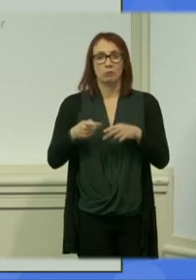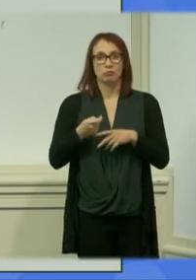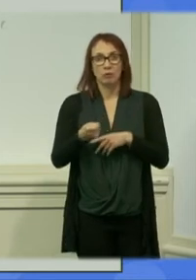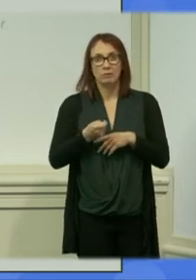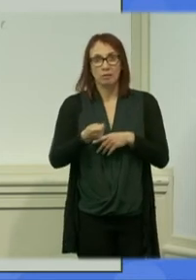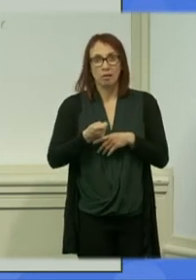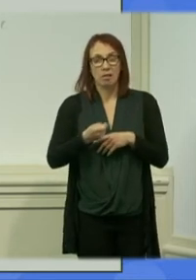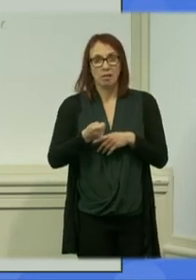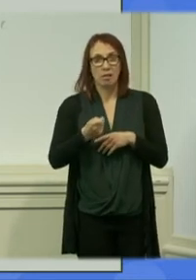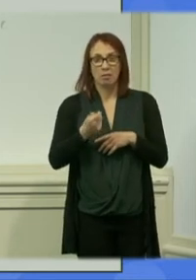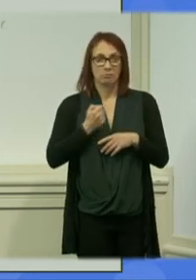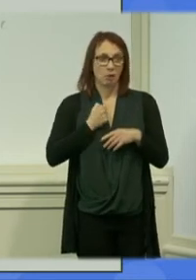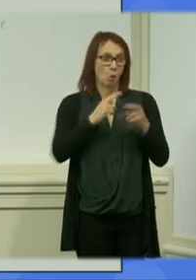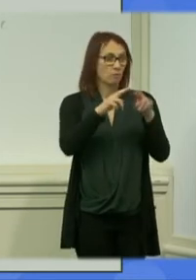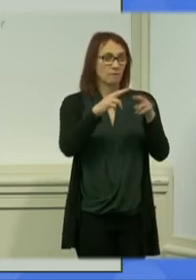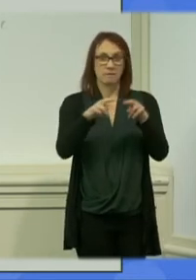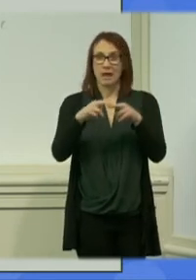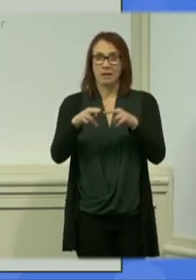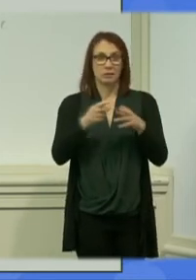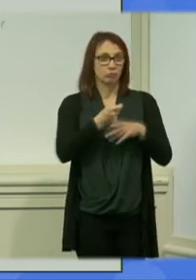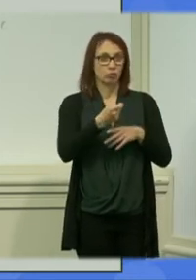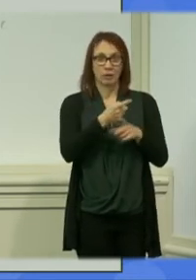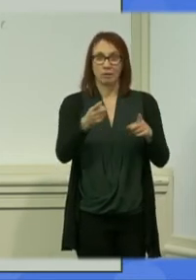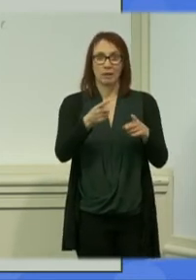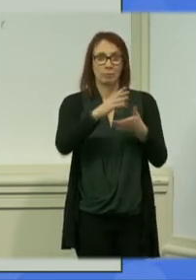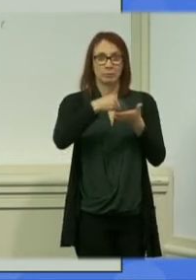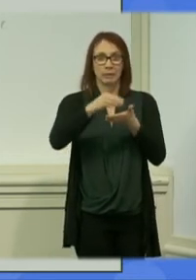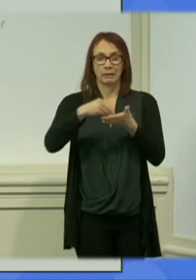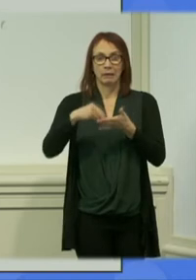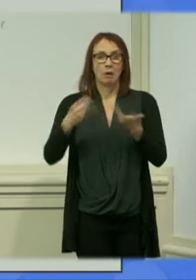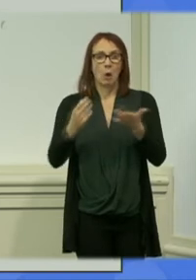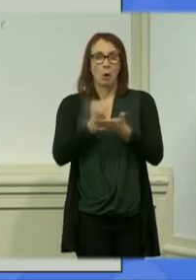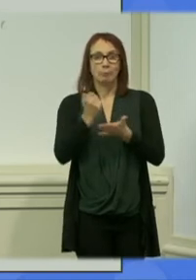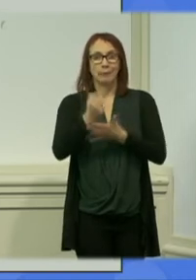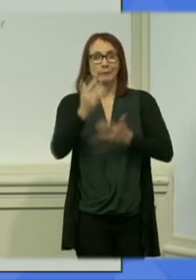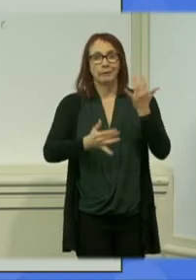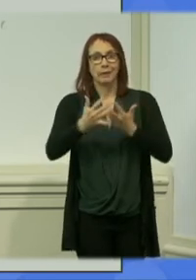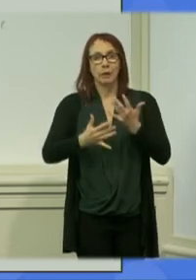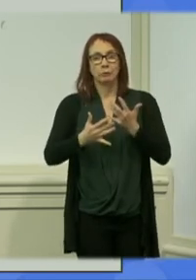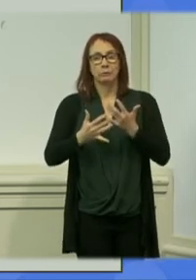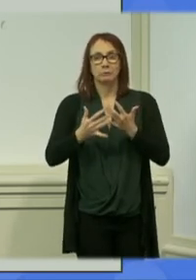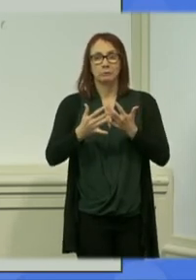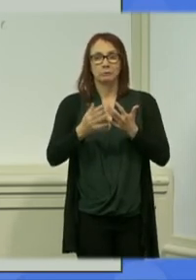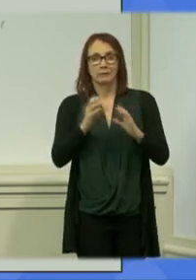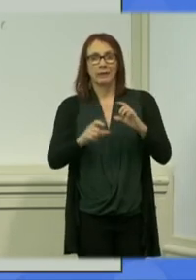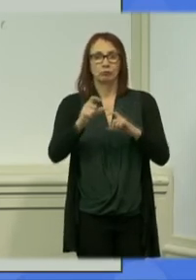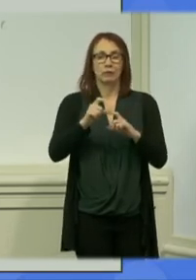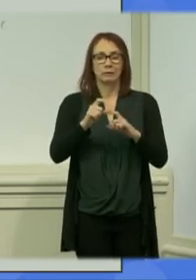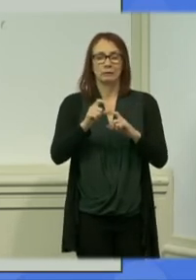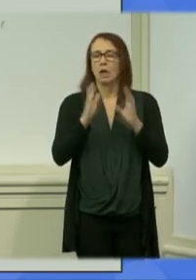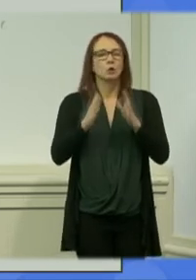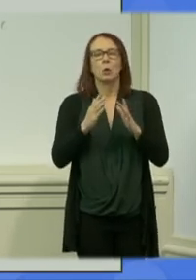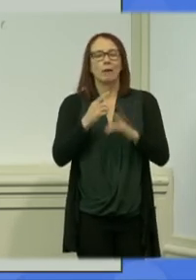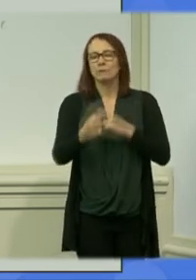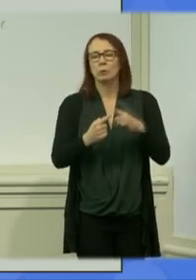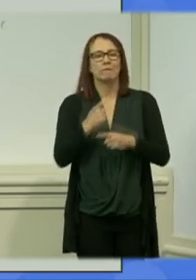had flats and let them out, say. It might be interest on my bank account. That's all income. The nature of it, you don't have to get it every year